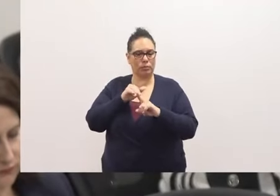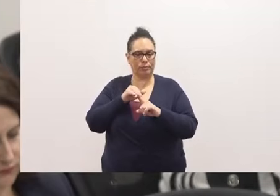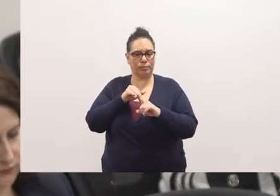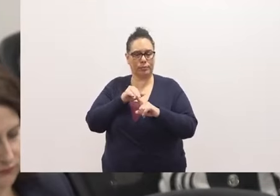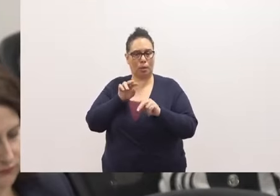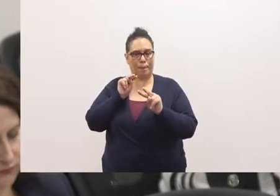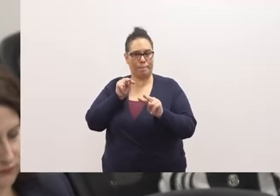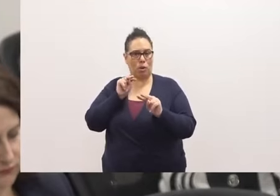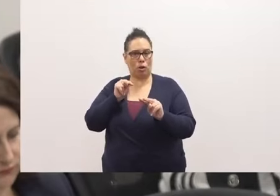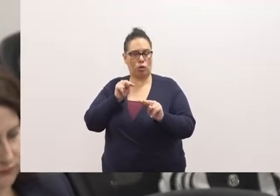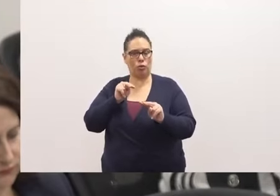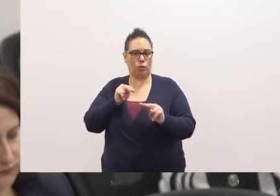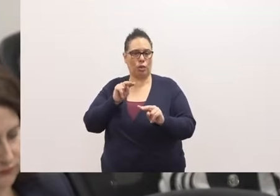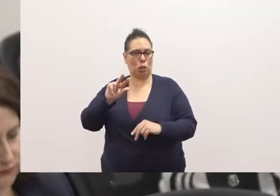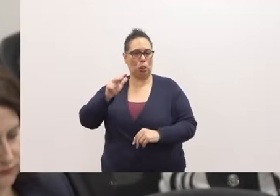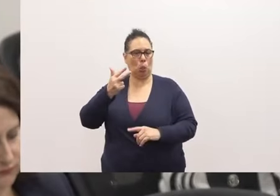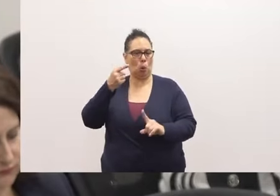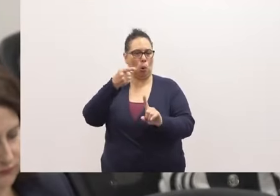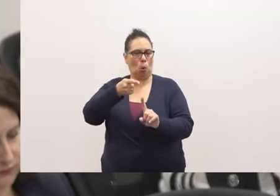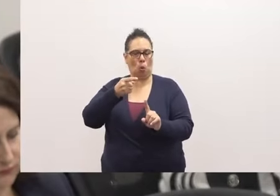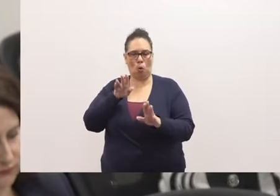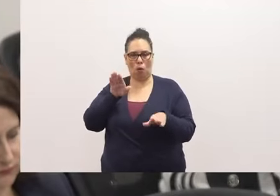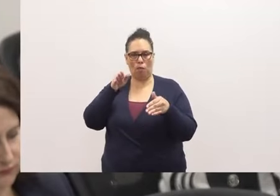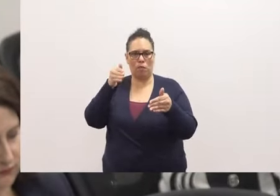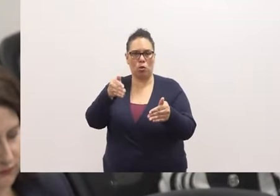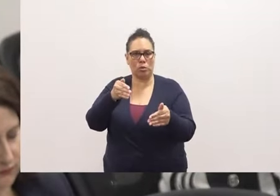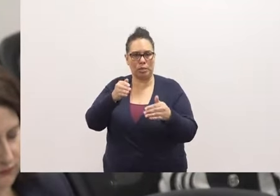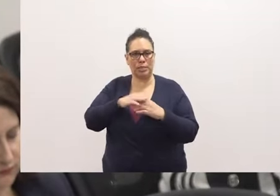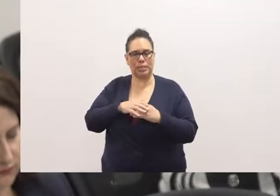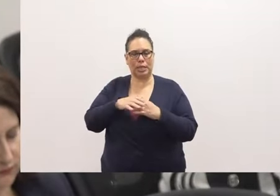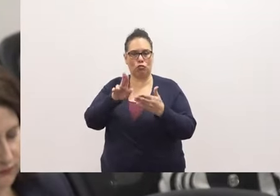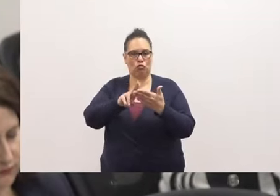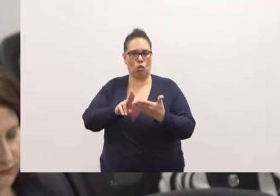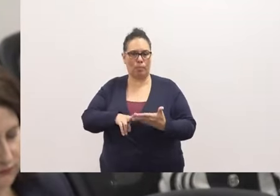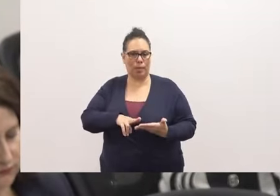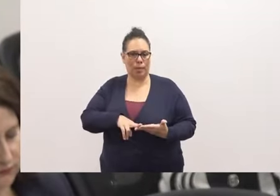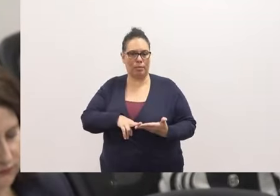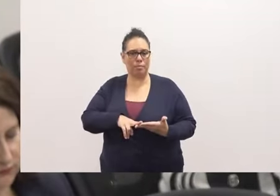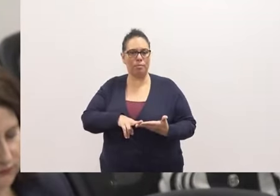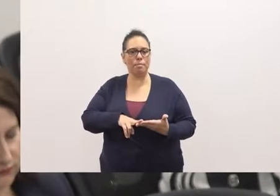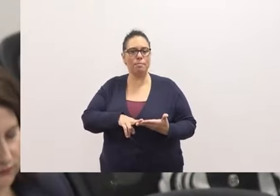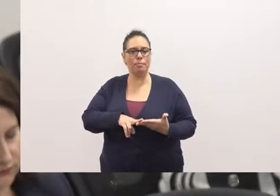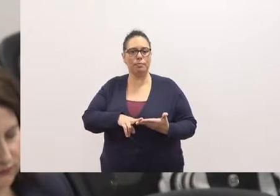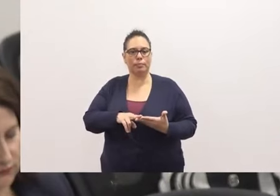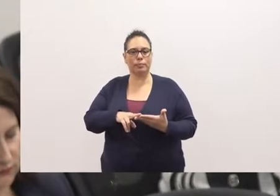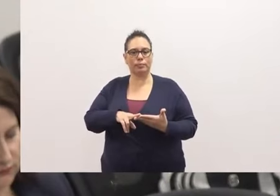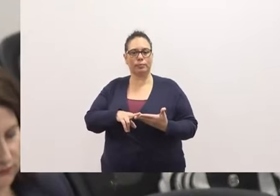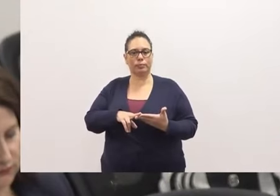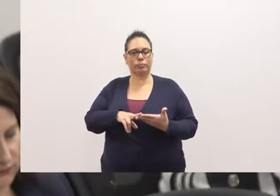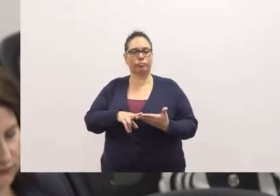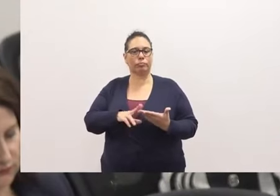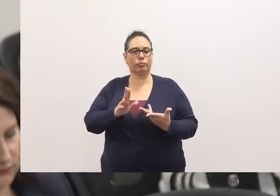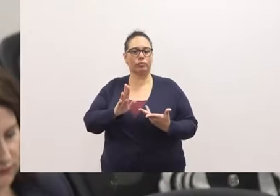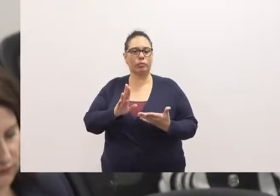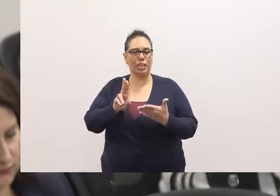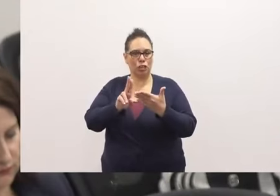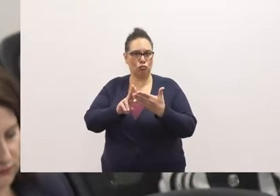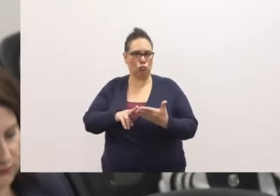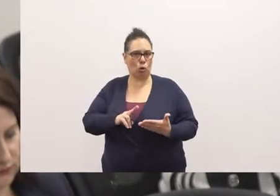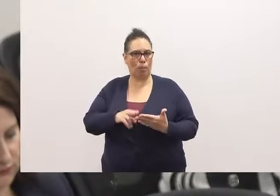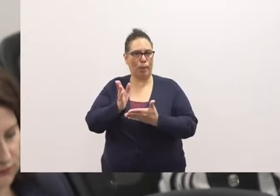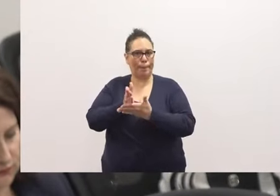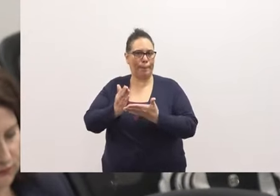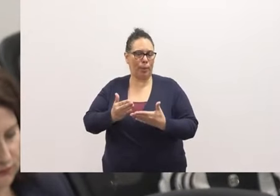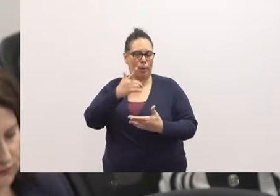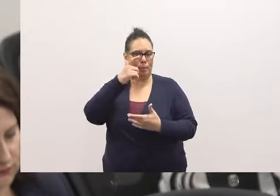the monitoring of goal 3 will focus also on enrollment. So in the upcoming slides, we're going to dig into the enrollment because that's